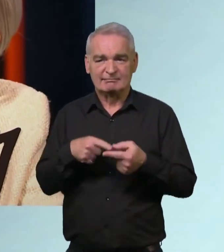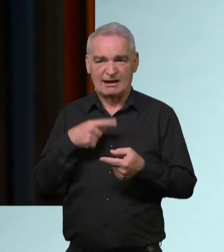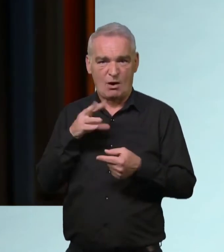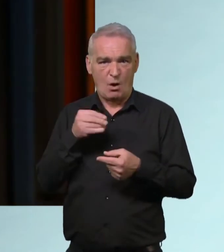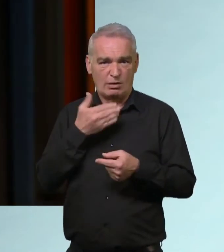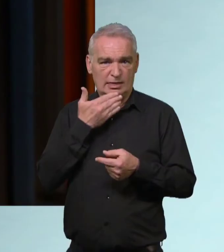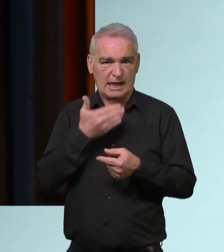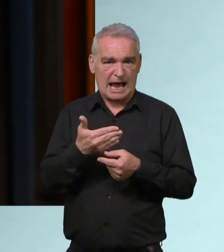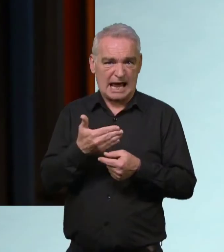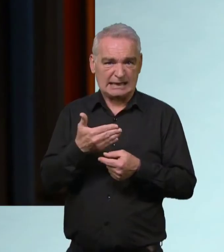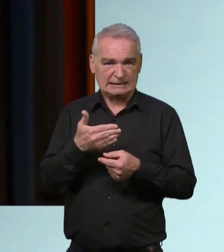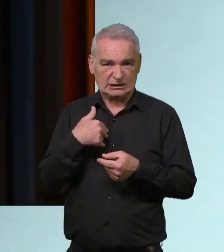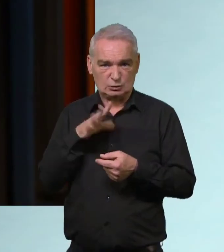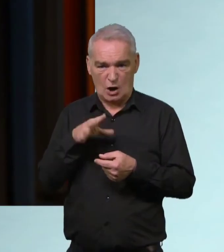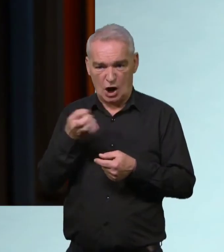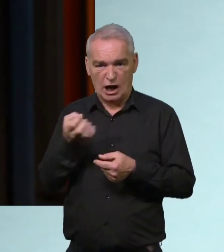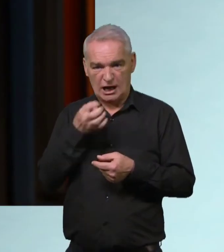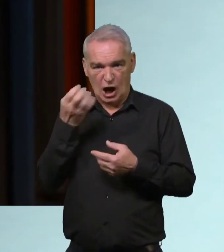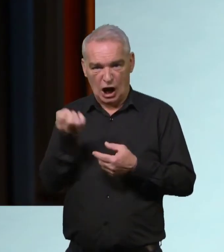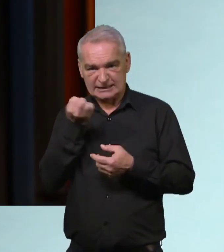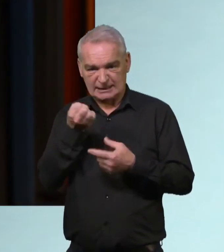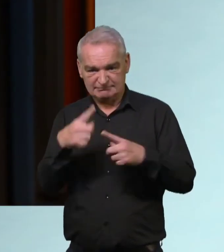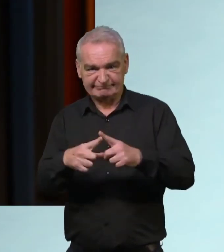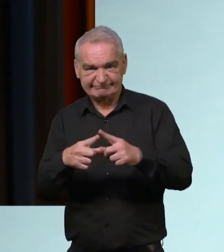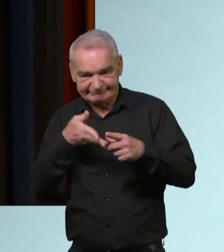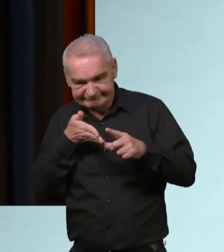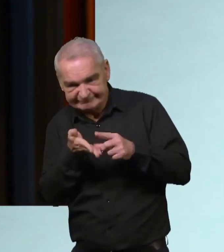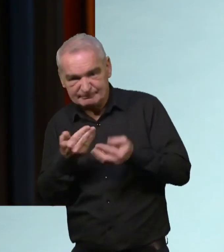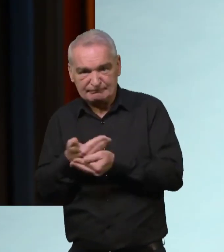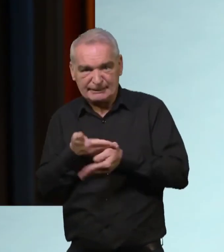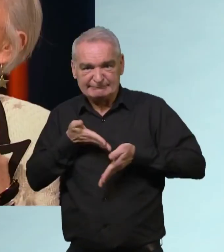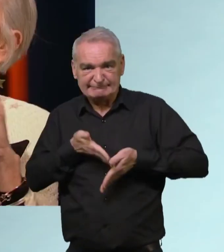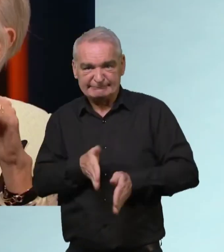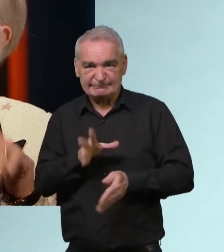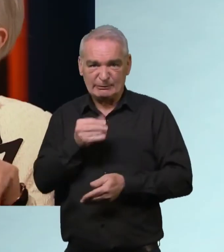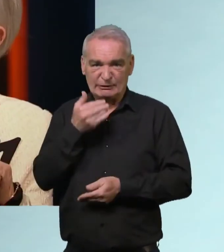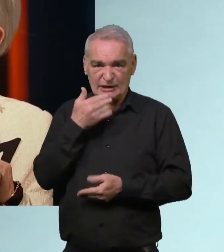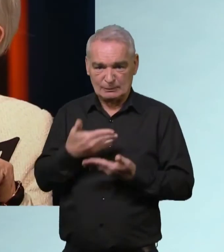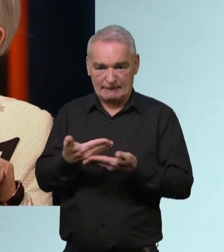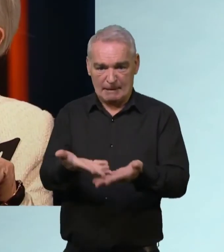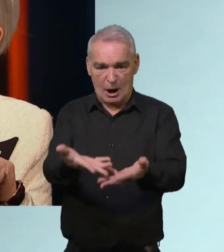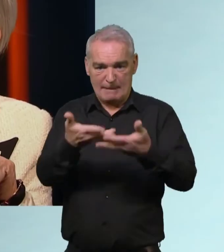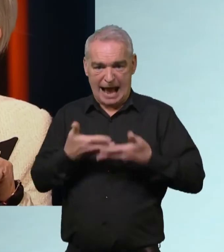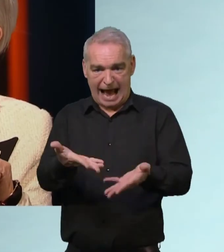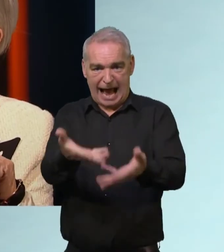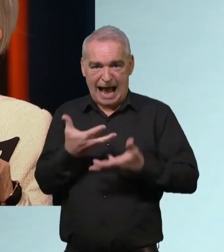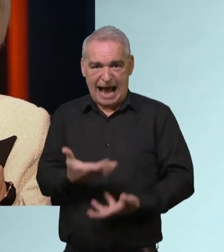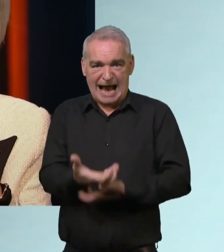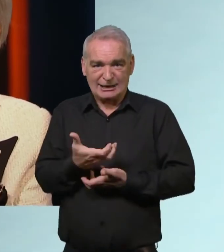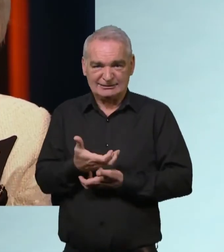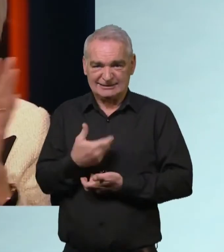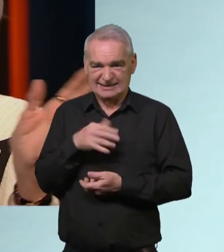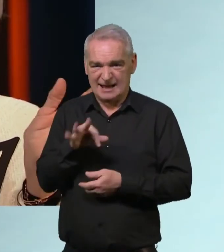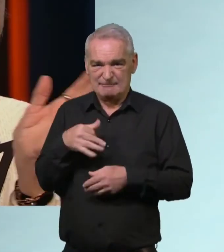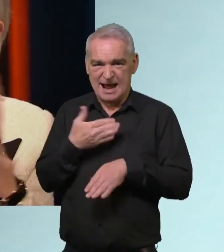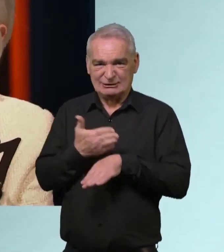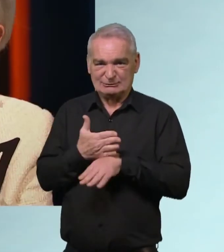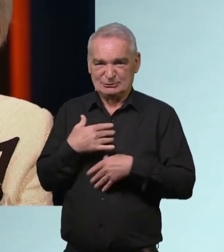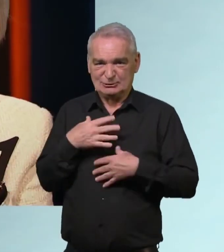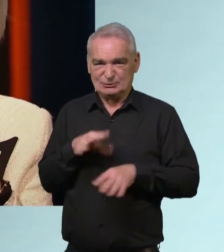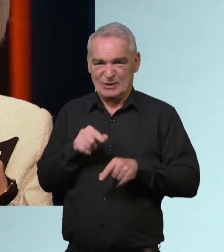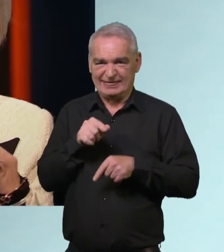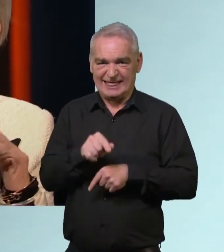looking up there. So obstetrics was out as well, because I ain't catching them when they're coming out. And I was just going through everything, every, you